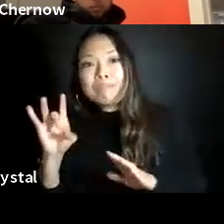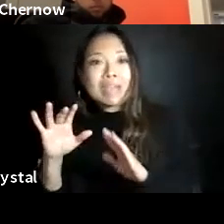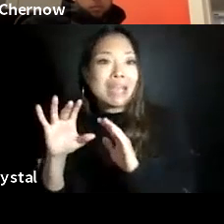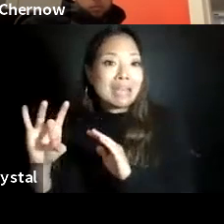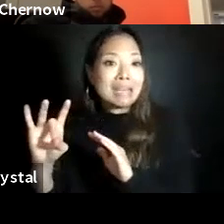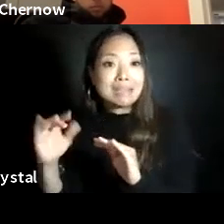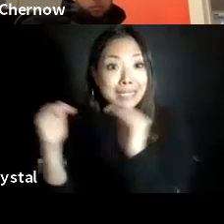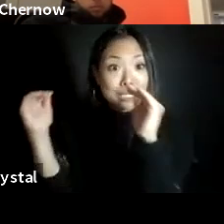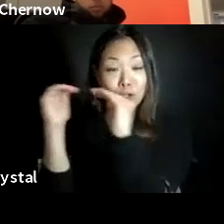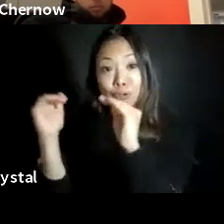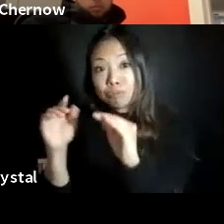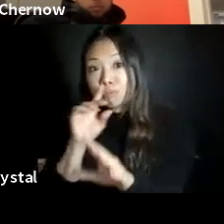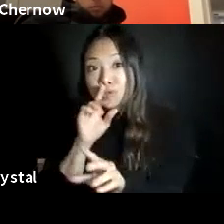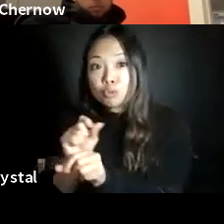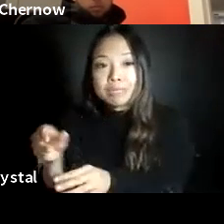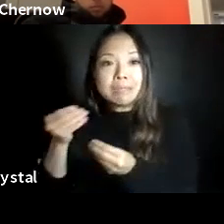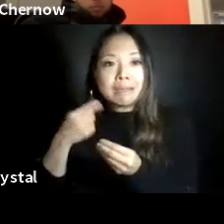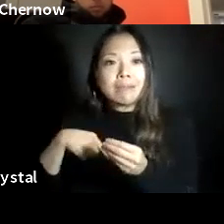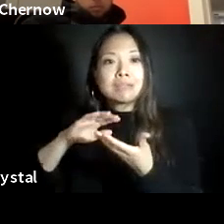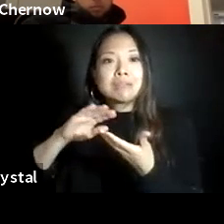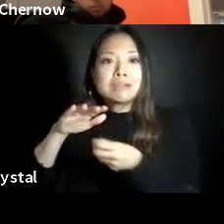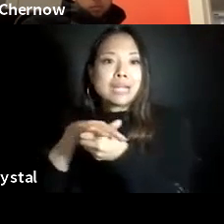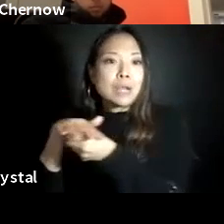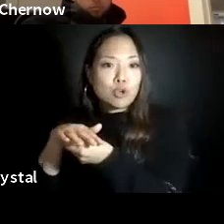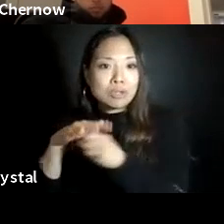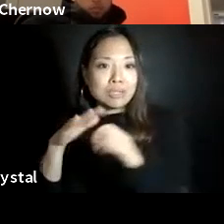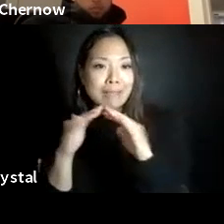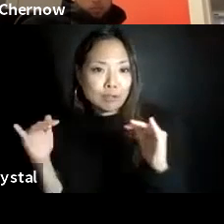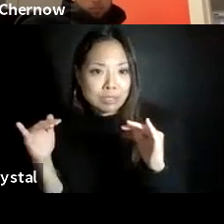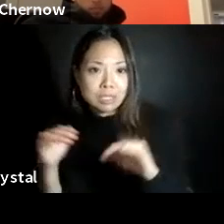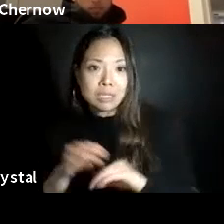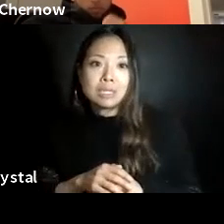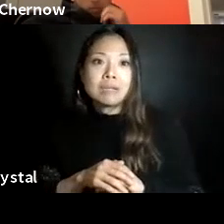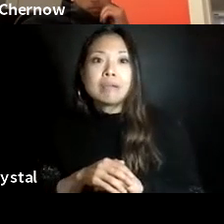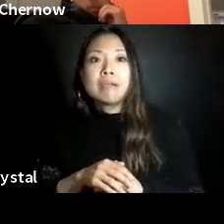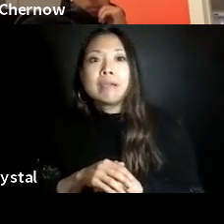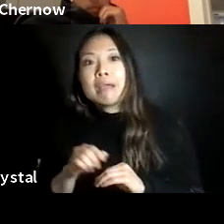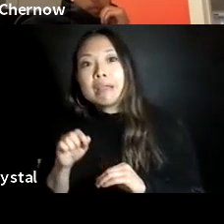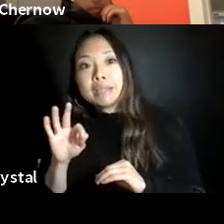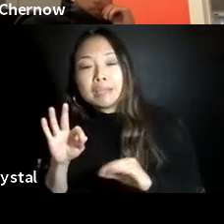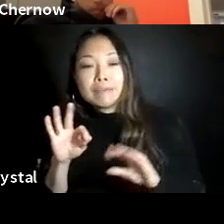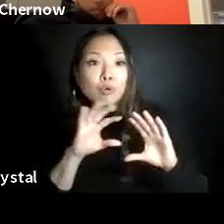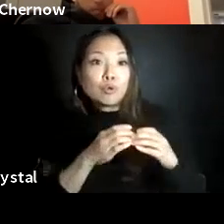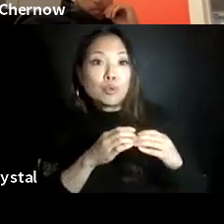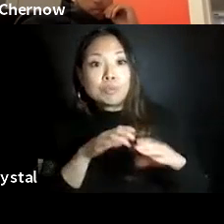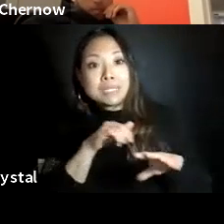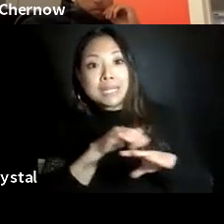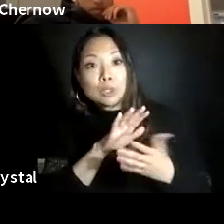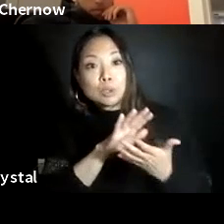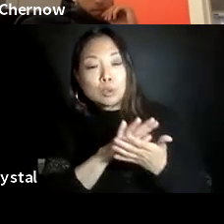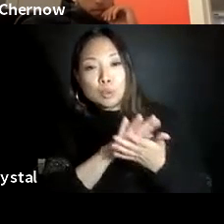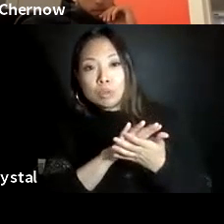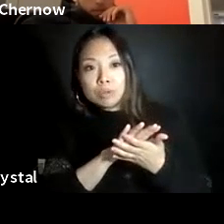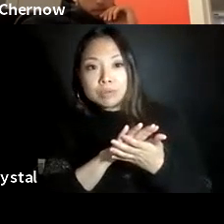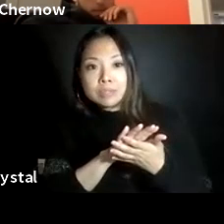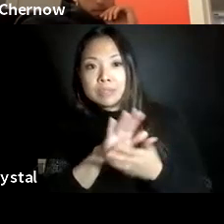And we don't know what simulations would look like if we grouped sending schools by, or however